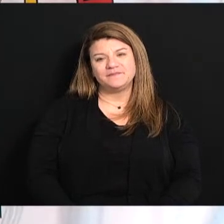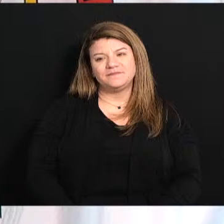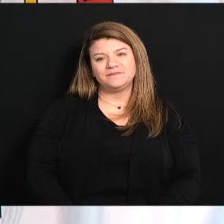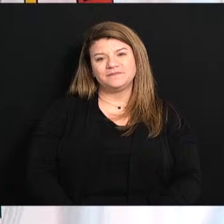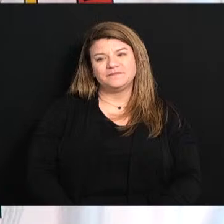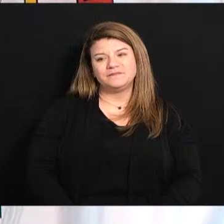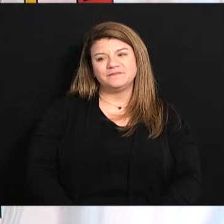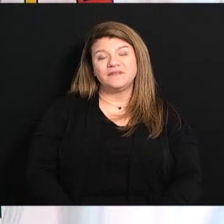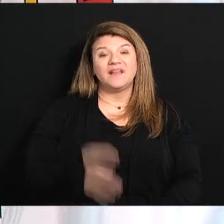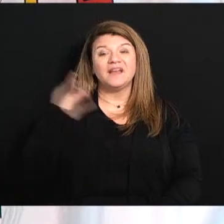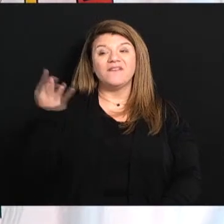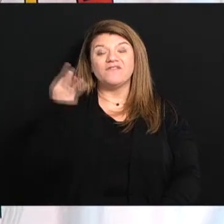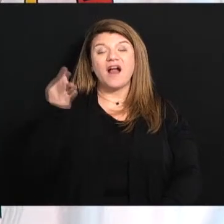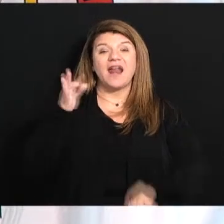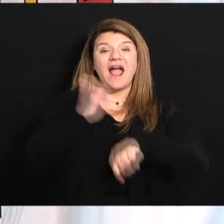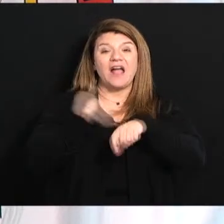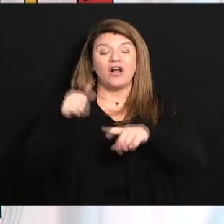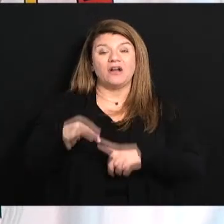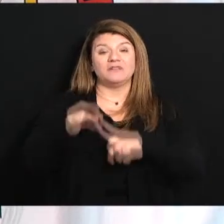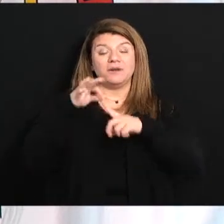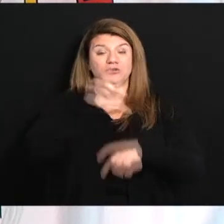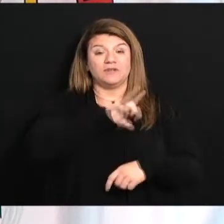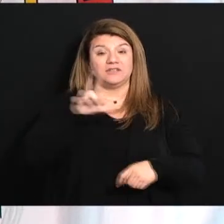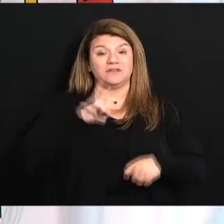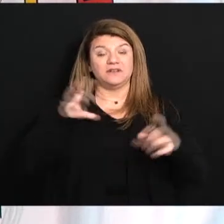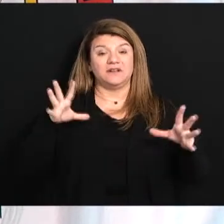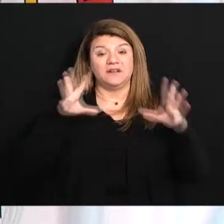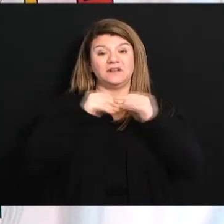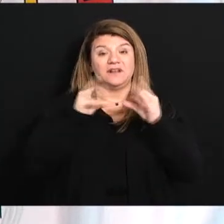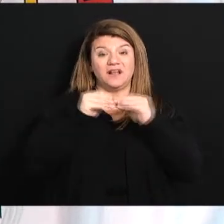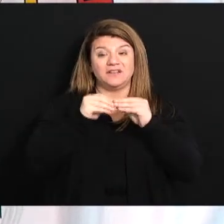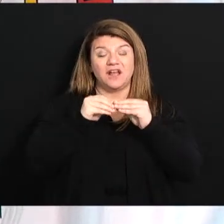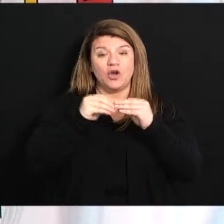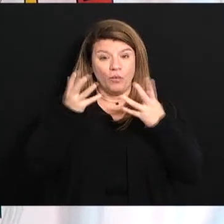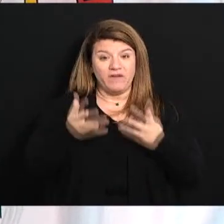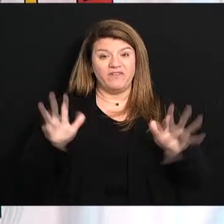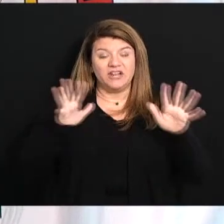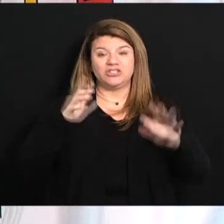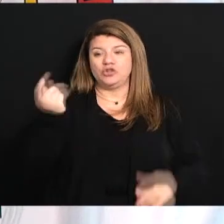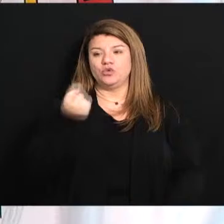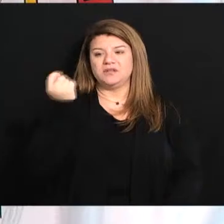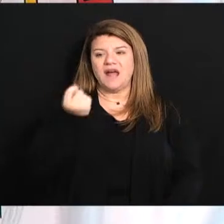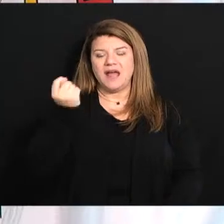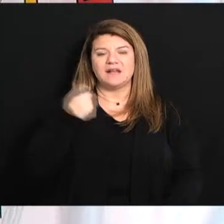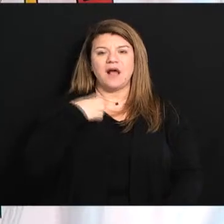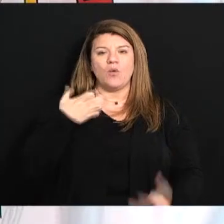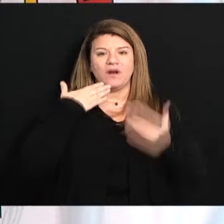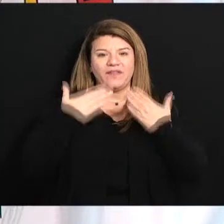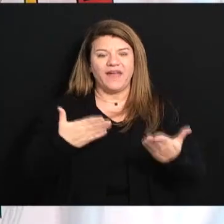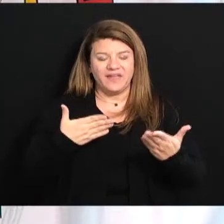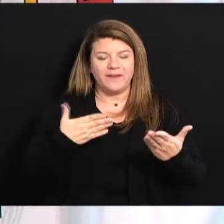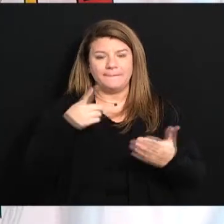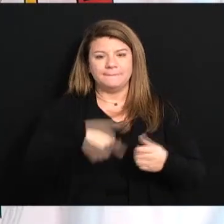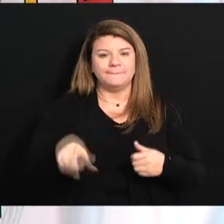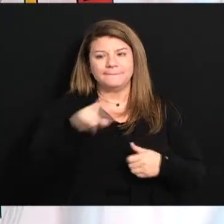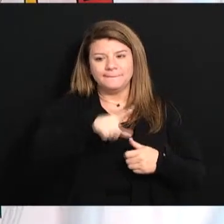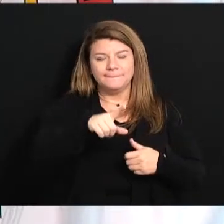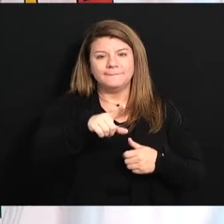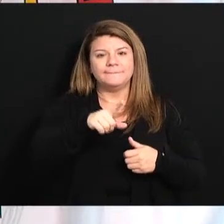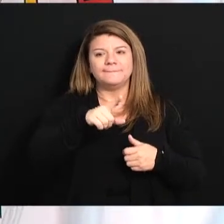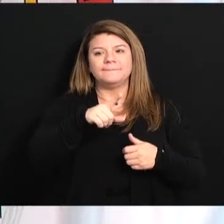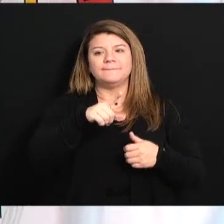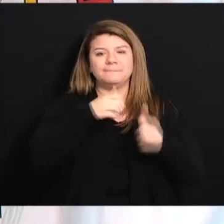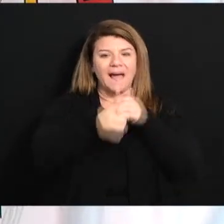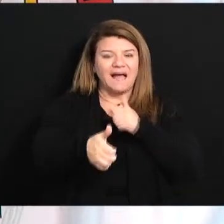Friday, I called a special session in the West Virginia legislature. They wrapped it up on Tuesday, and I want to thank them for considering and passing